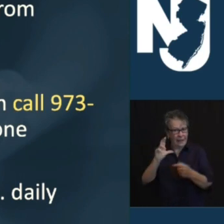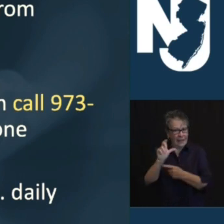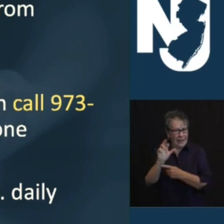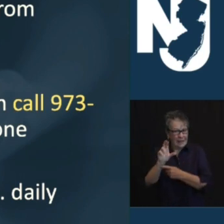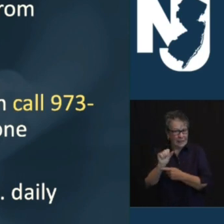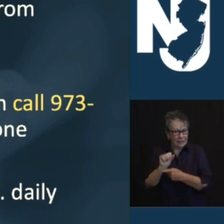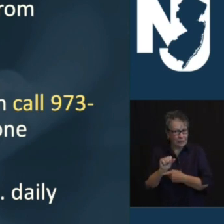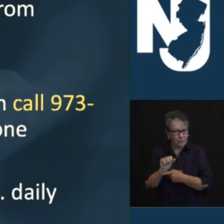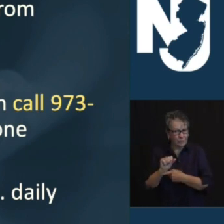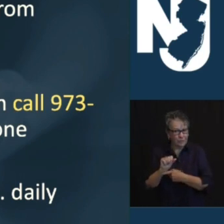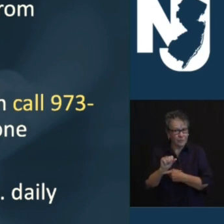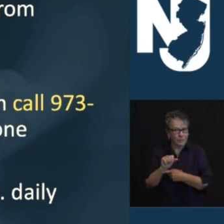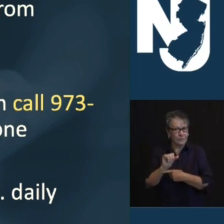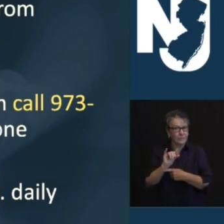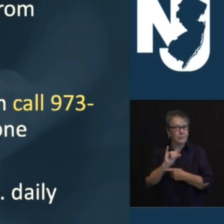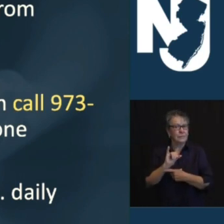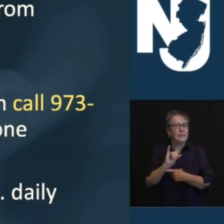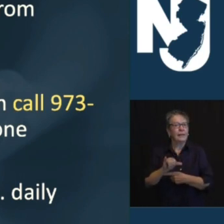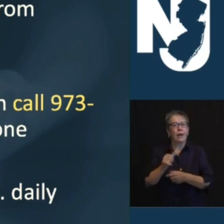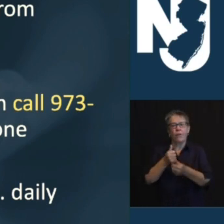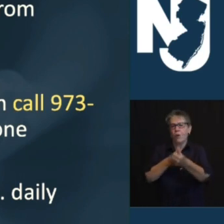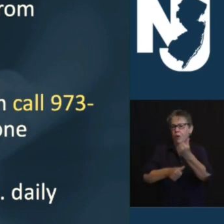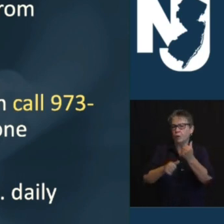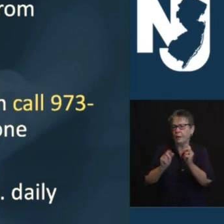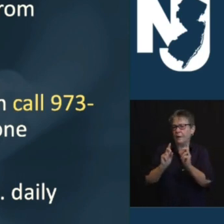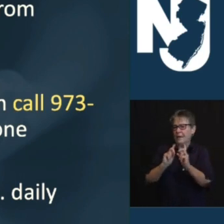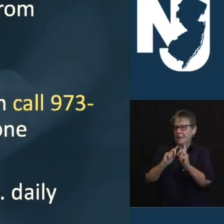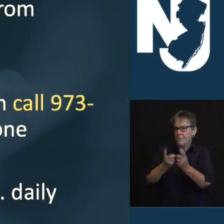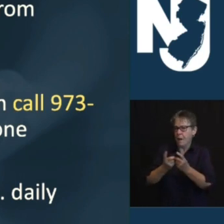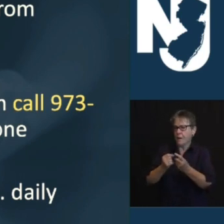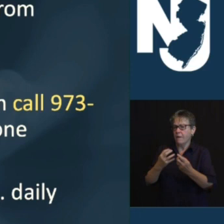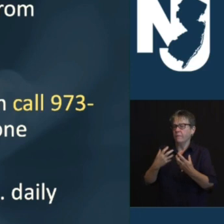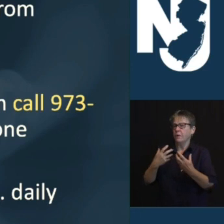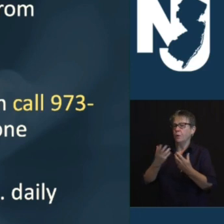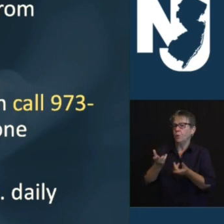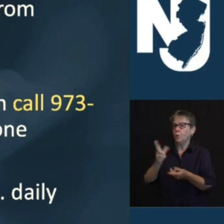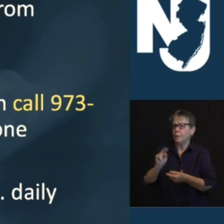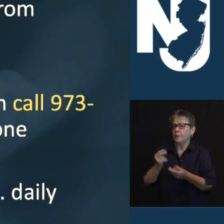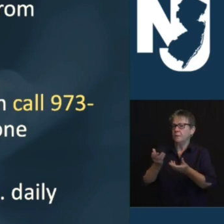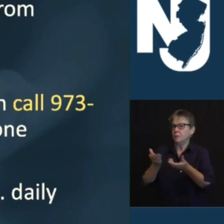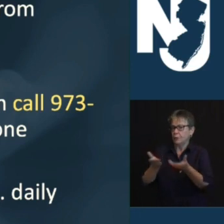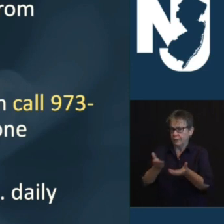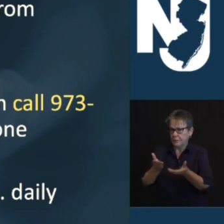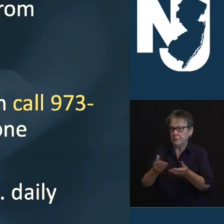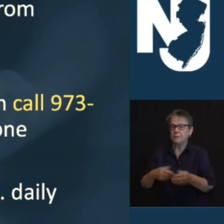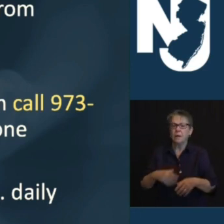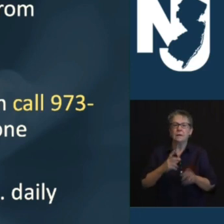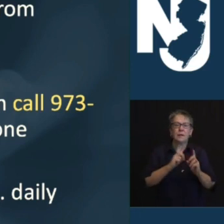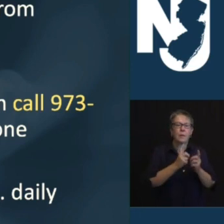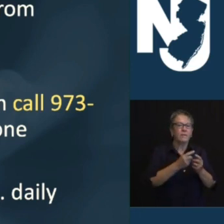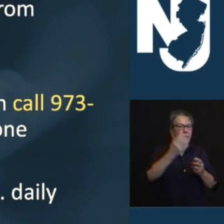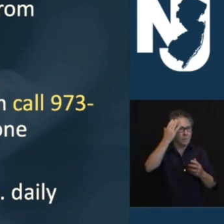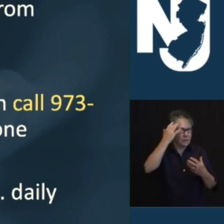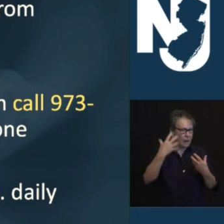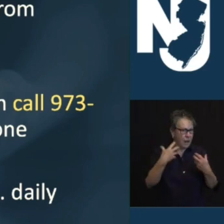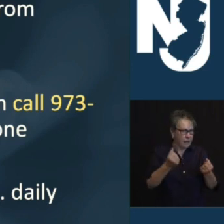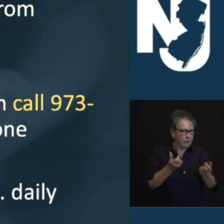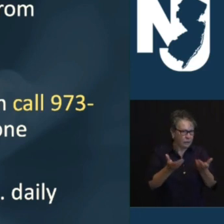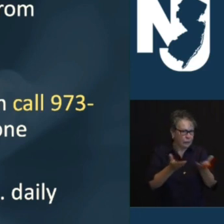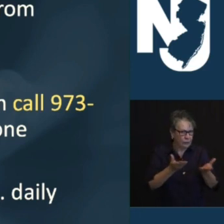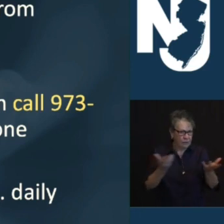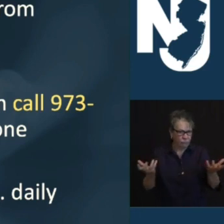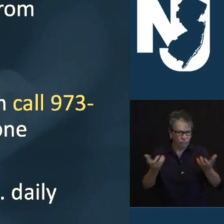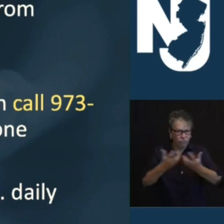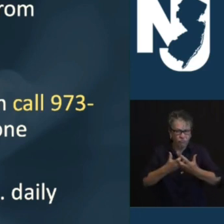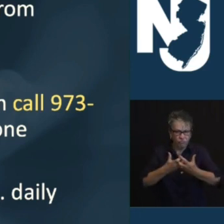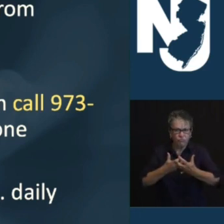and the Mental Health Association in New Jersey. This toll-free line is open from 8 a.m. to 8 p.m.